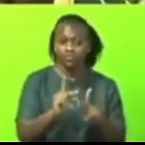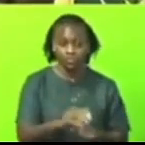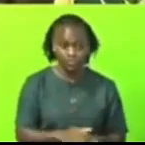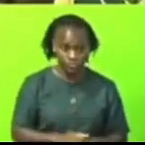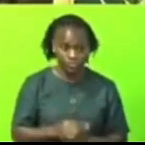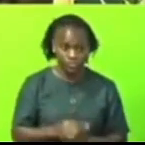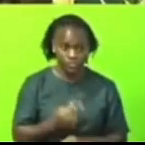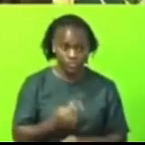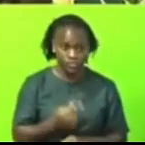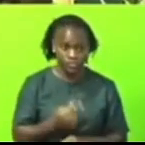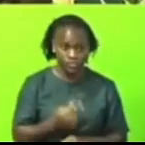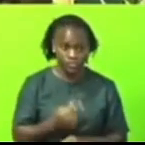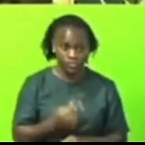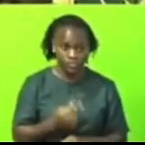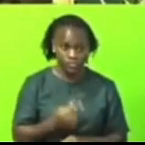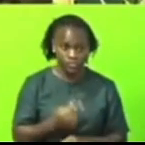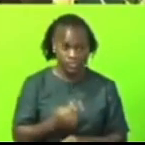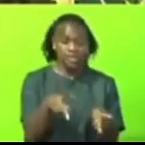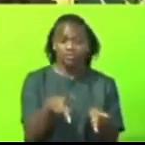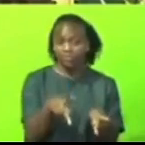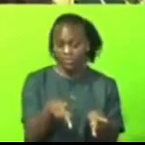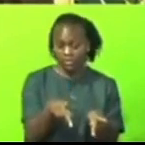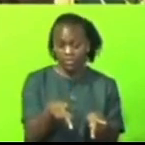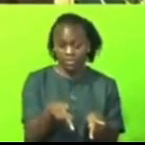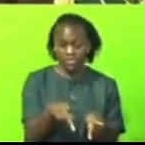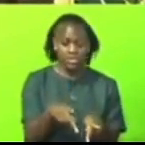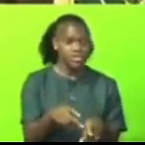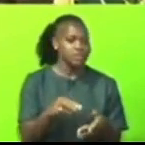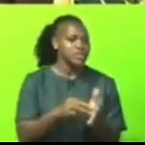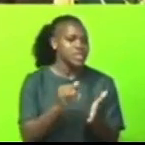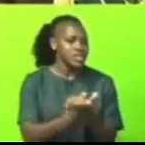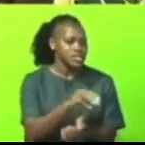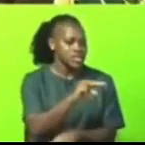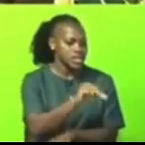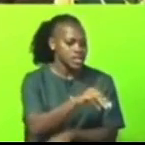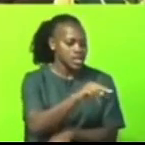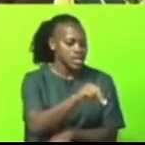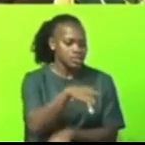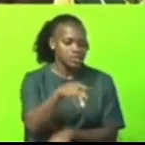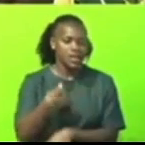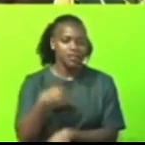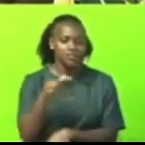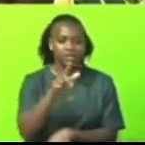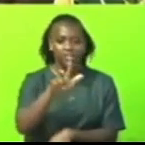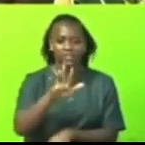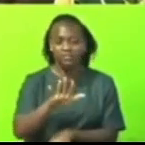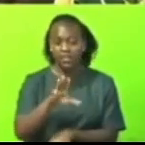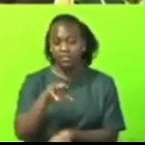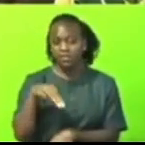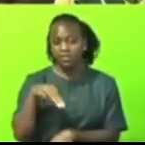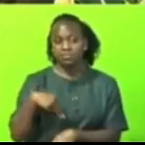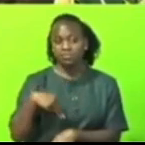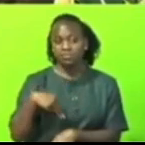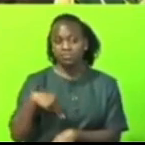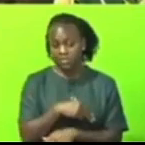Member of Parliament the MPP have only 135 members of parliament having seen